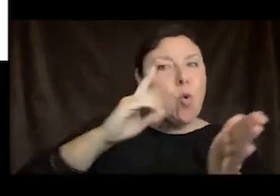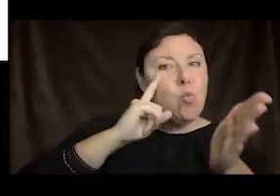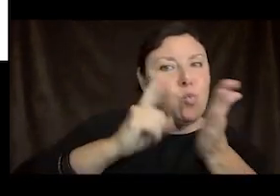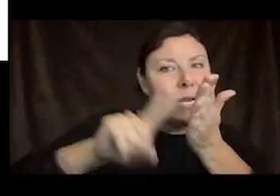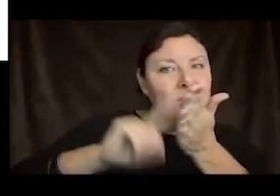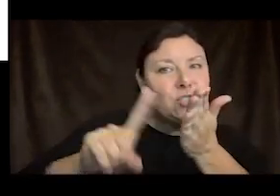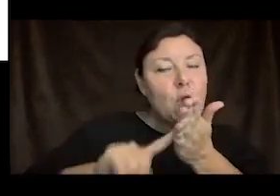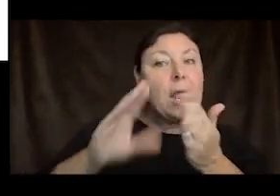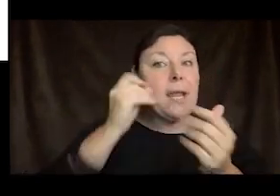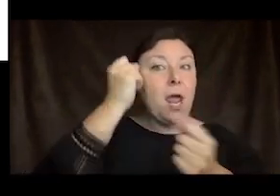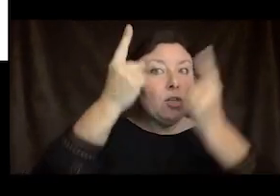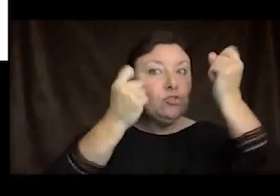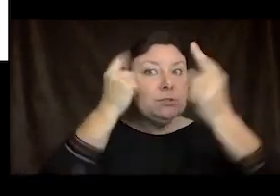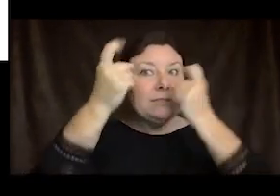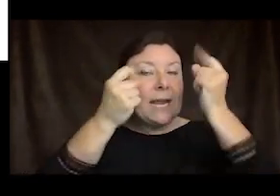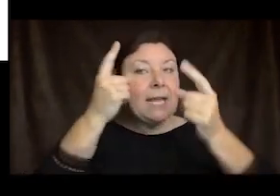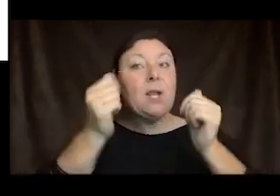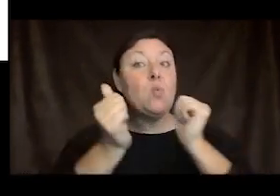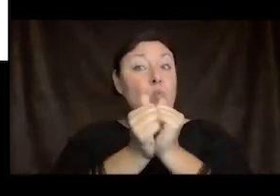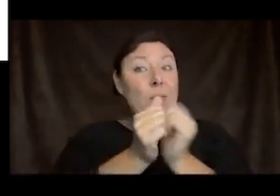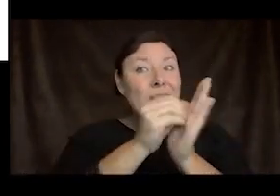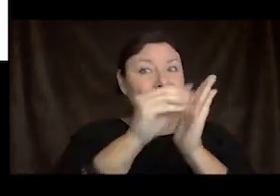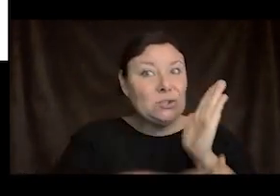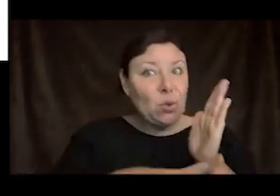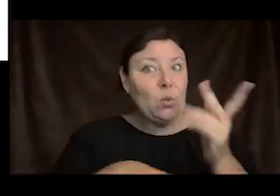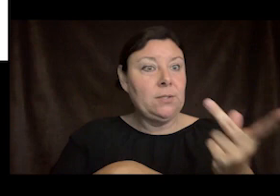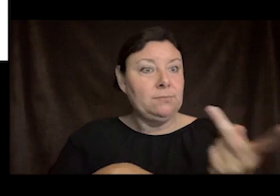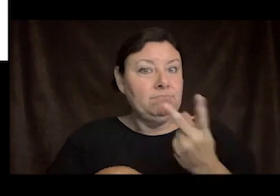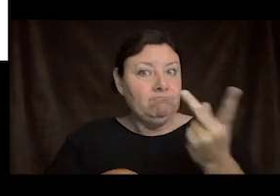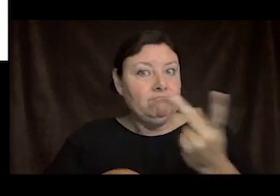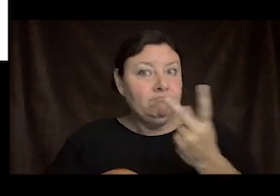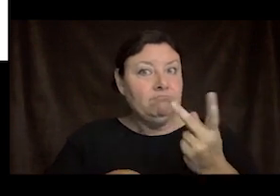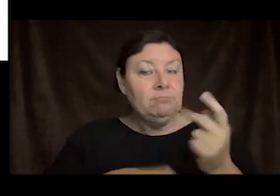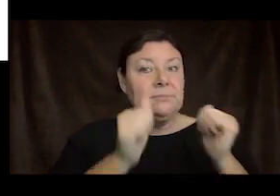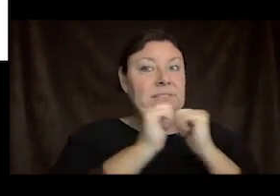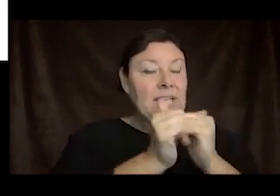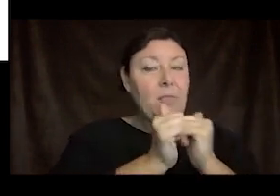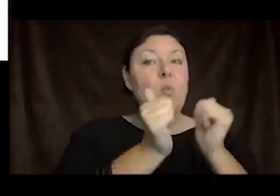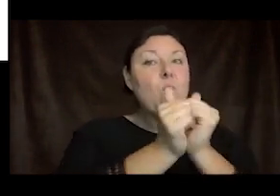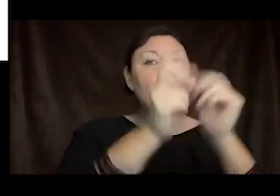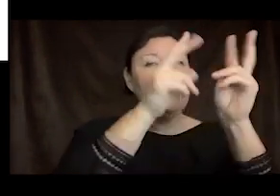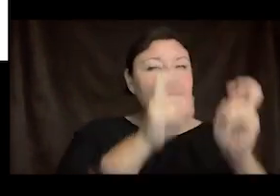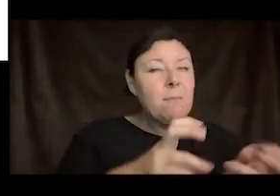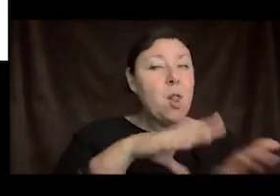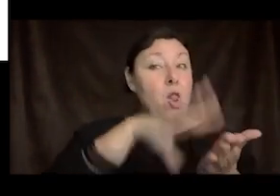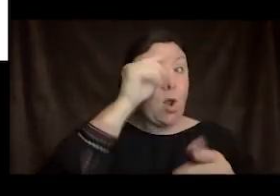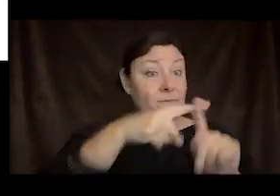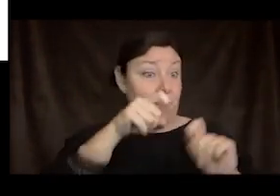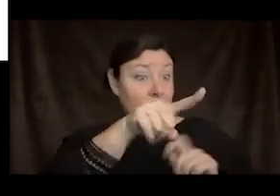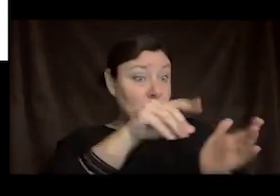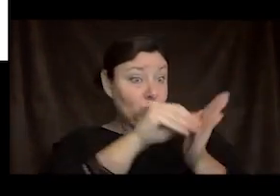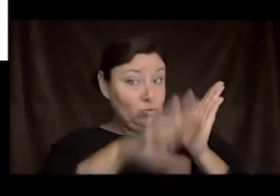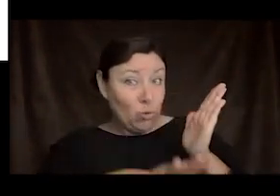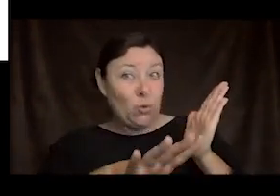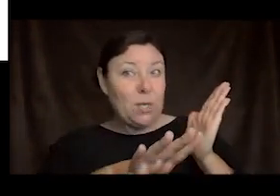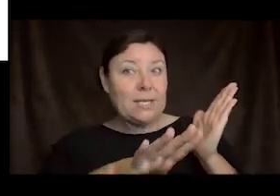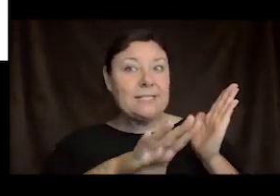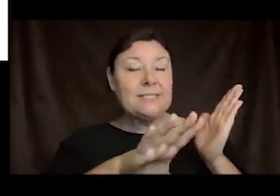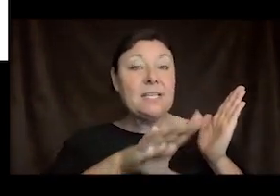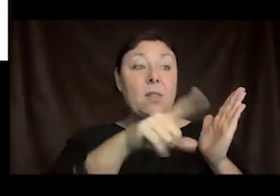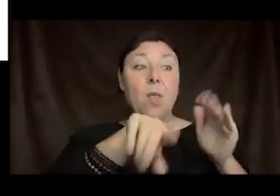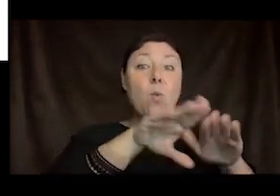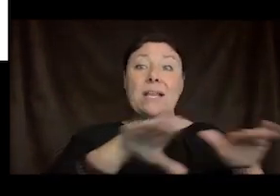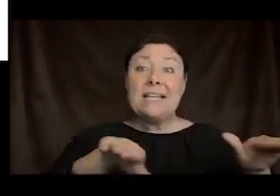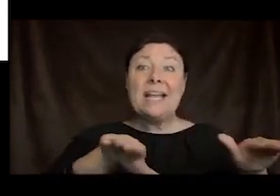understanding and doing the research with your students as well around particular topics, learning from them. Remember, these